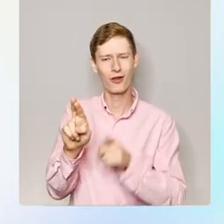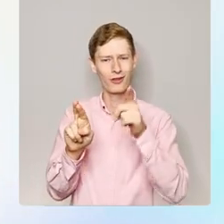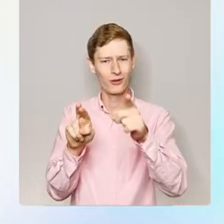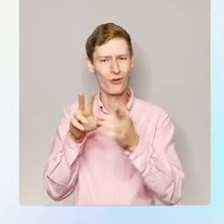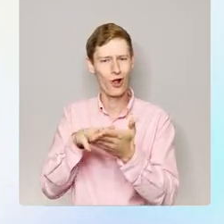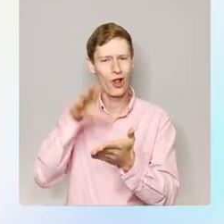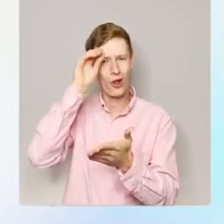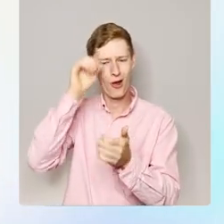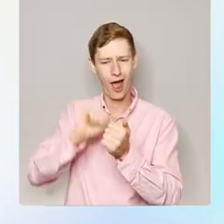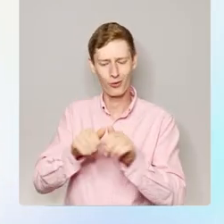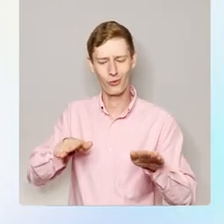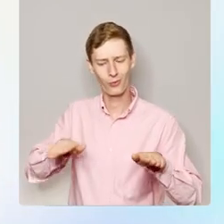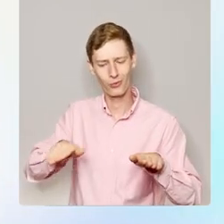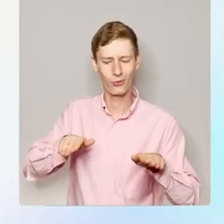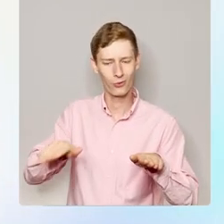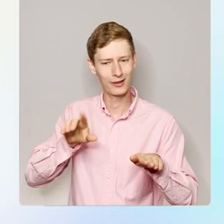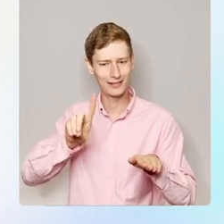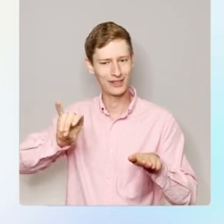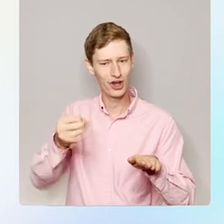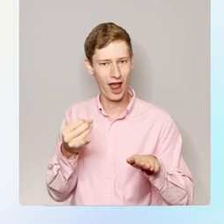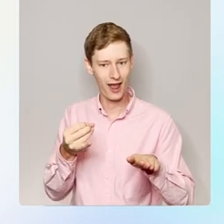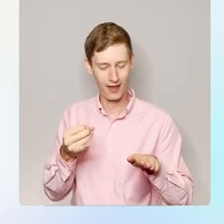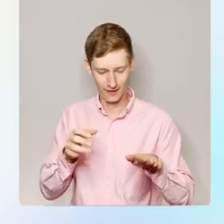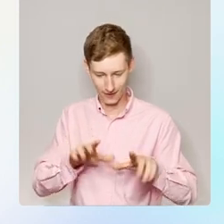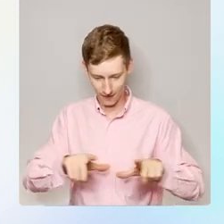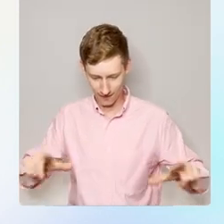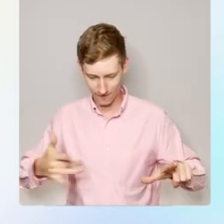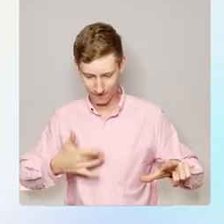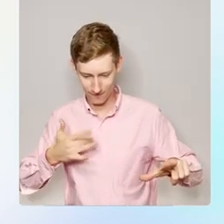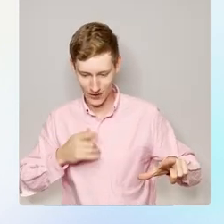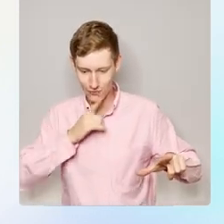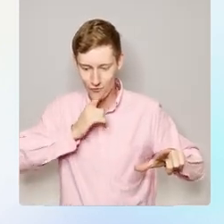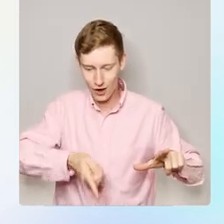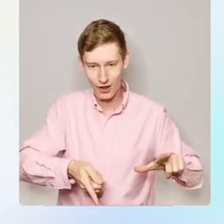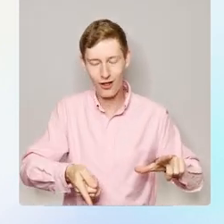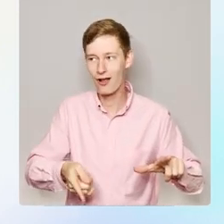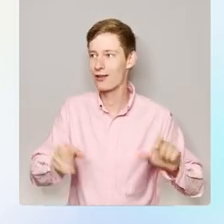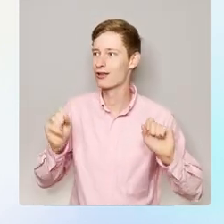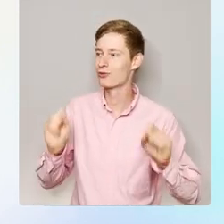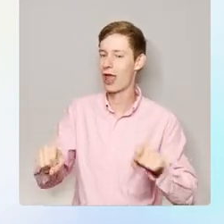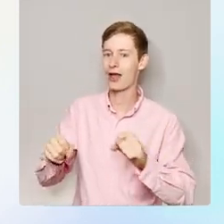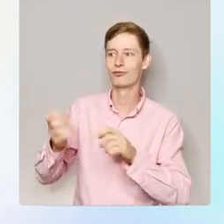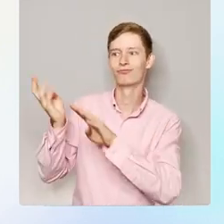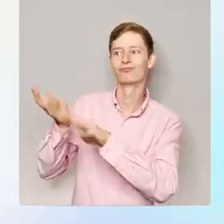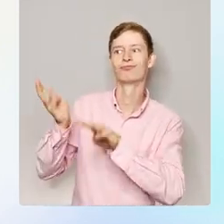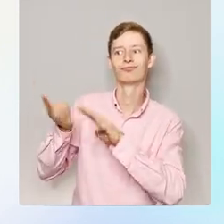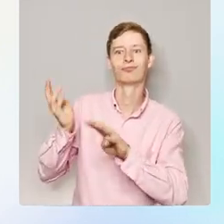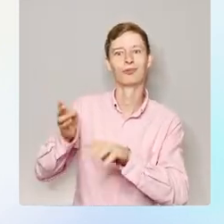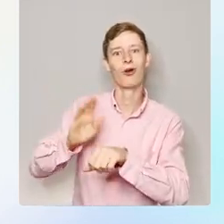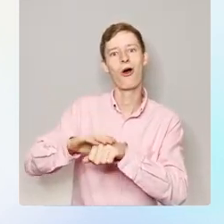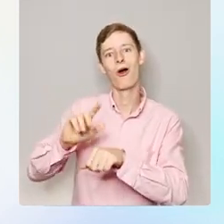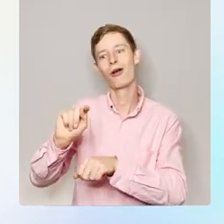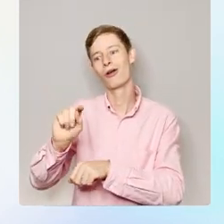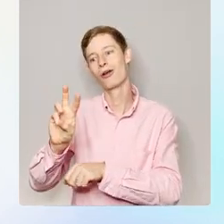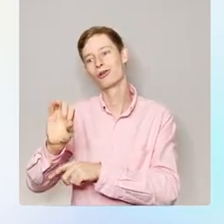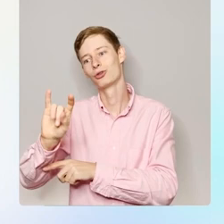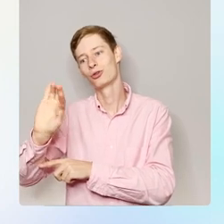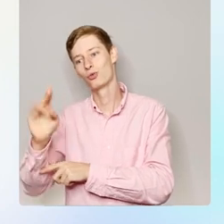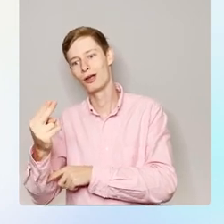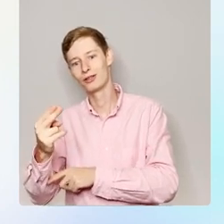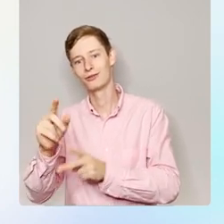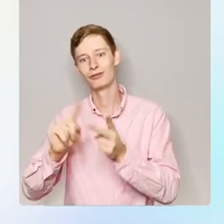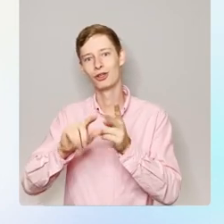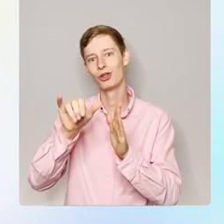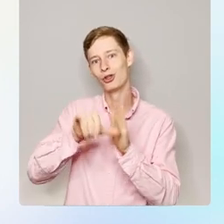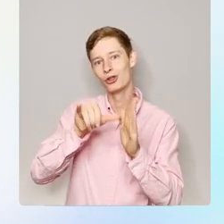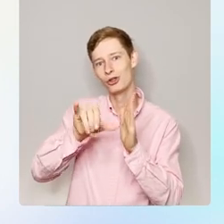DJ on realistic decks and then jam with others and broadcast your set to Twitch or YouTube, like leading producer